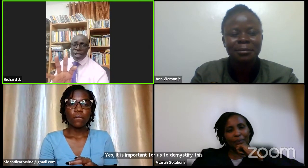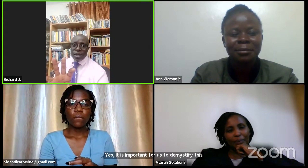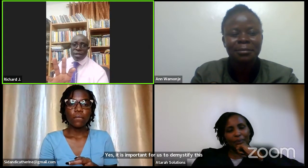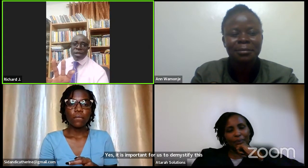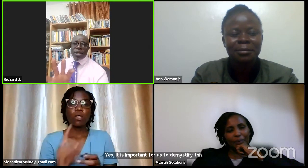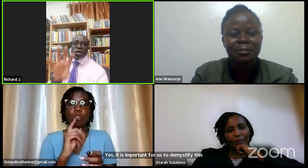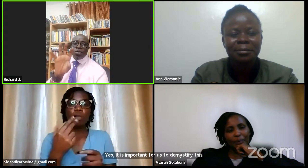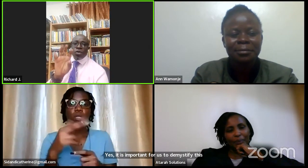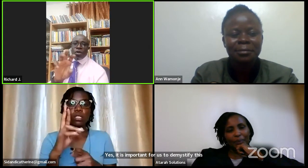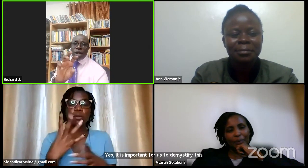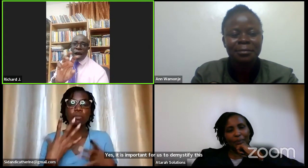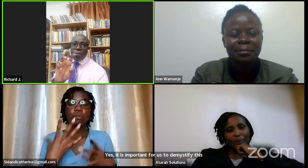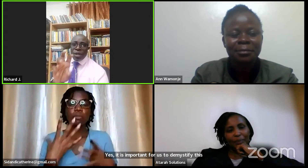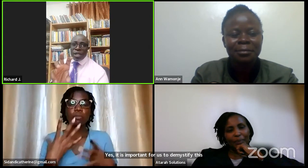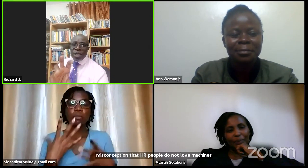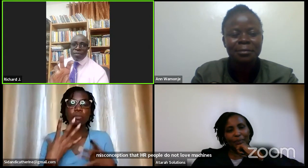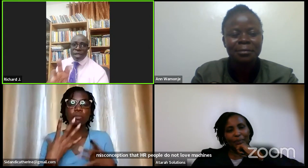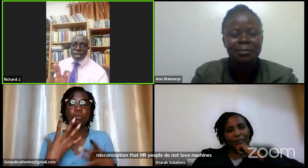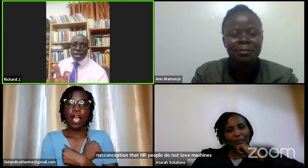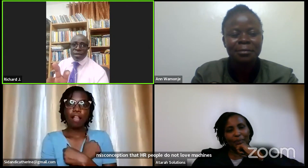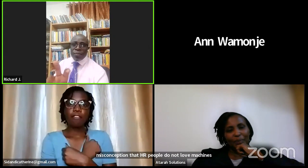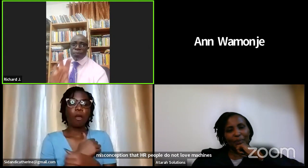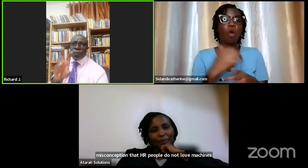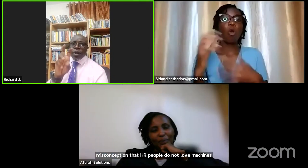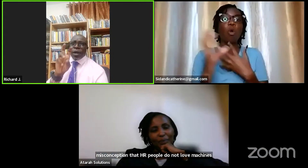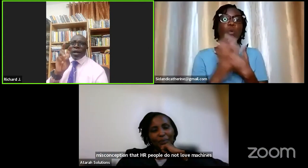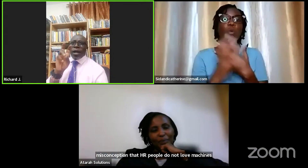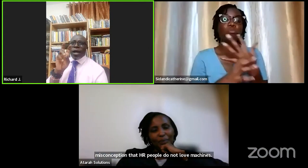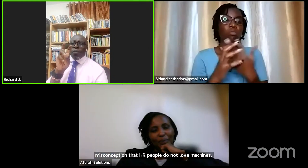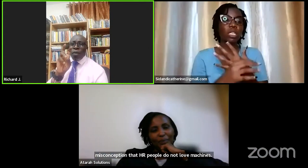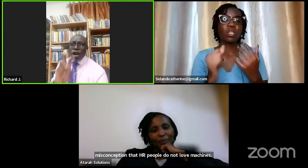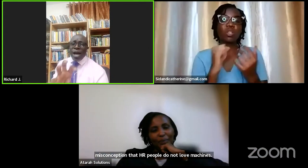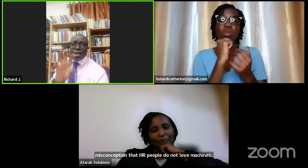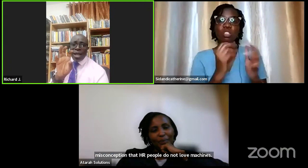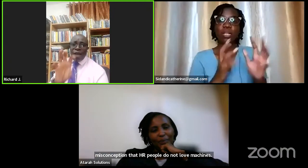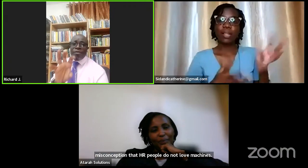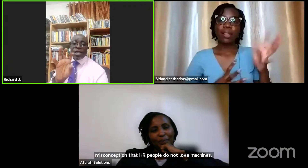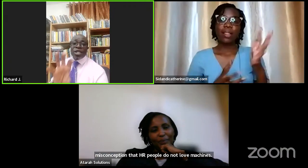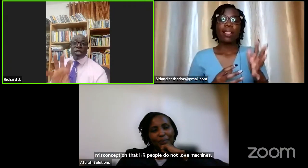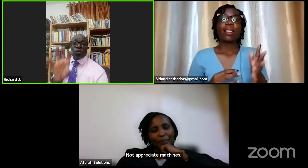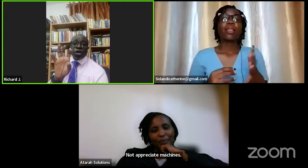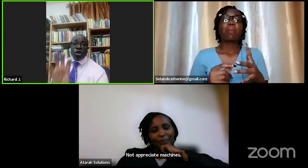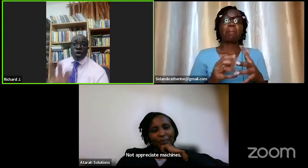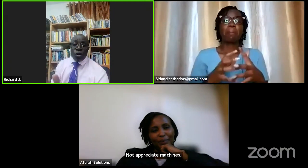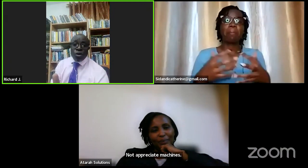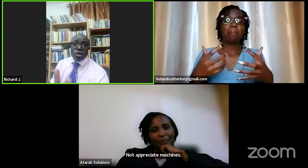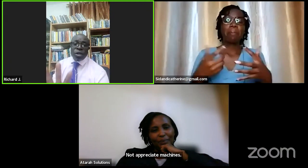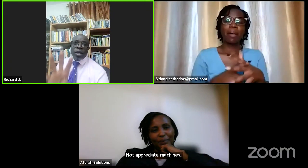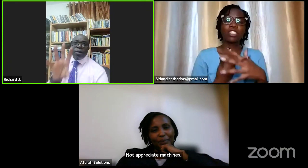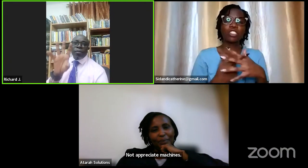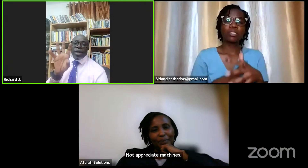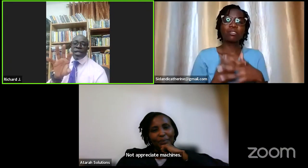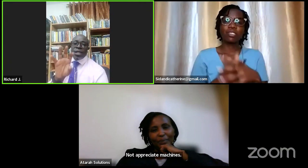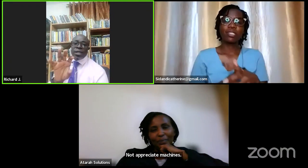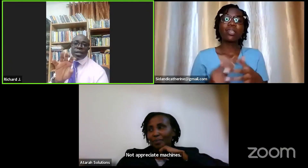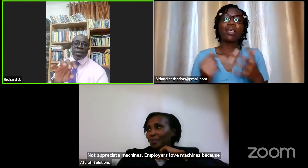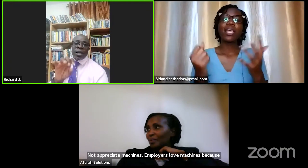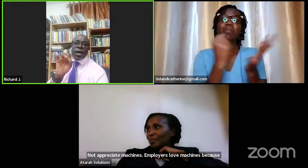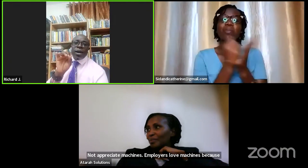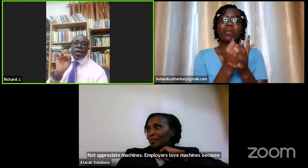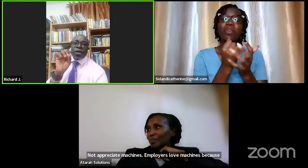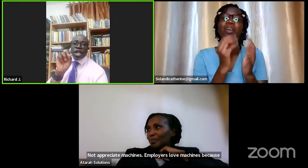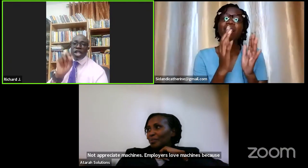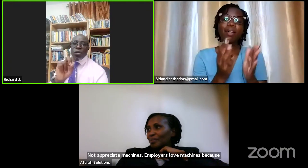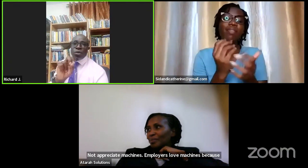love machines, do not appreciate machines. Employers love machines because